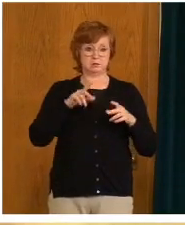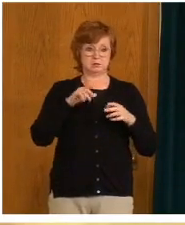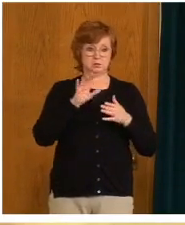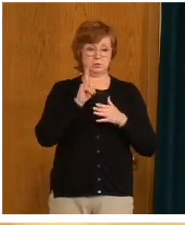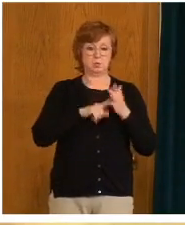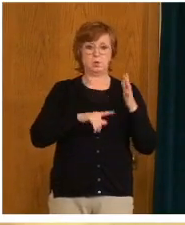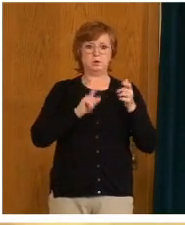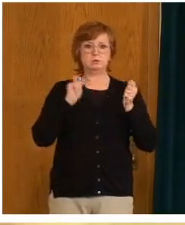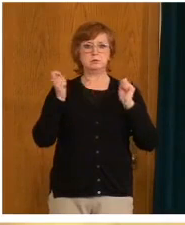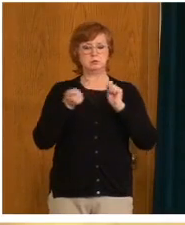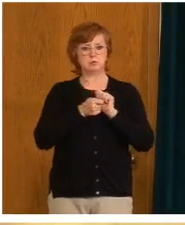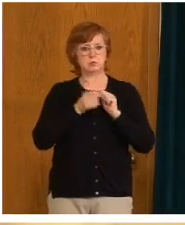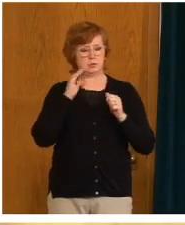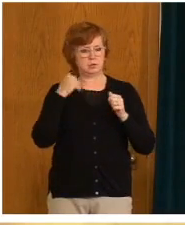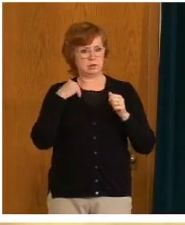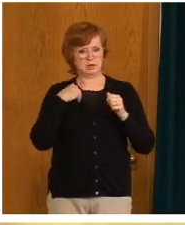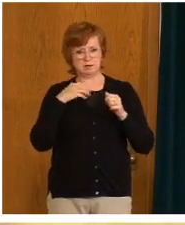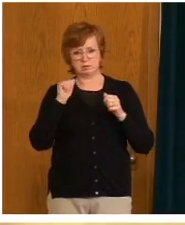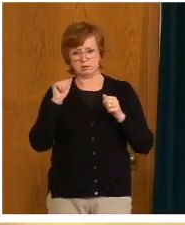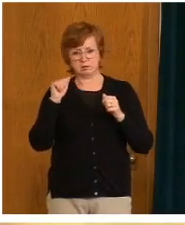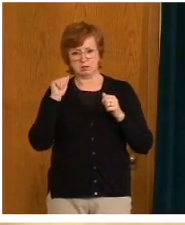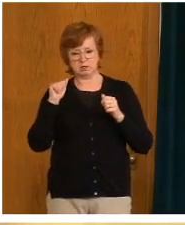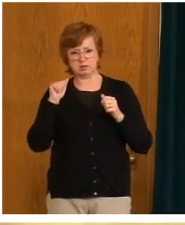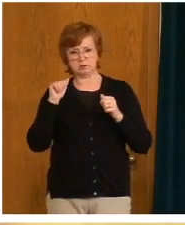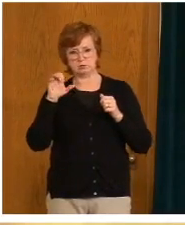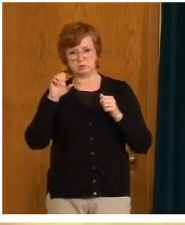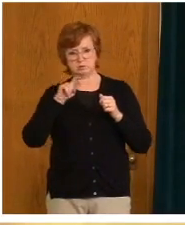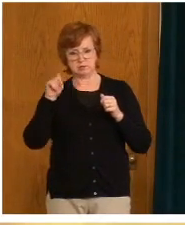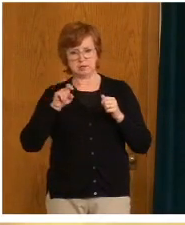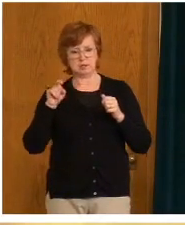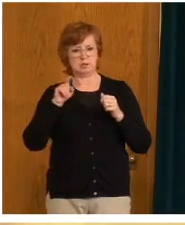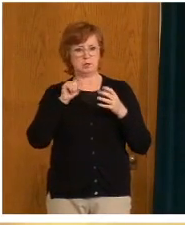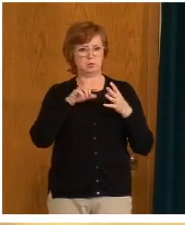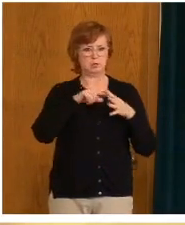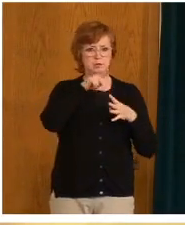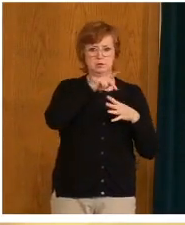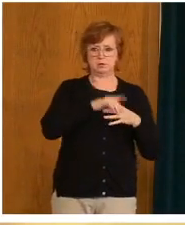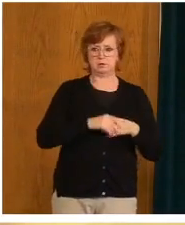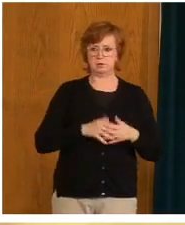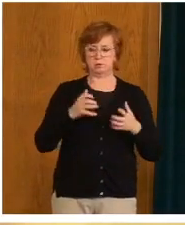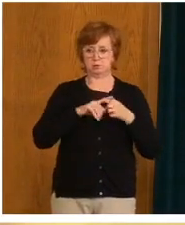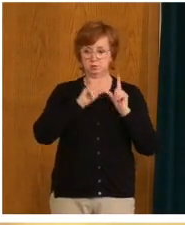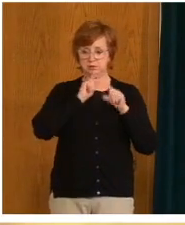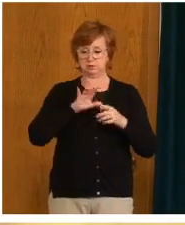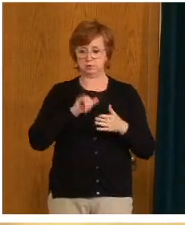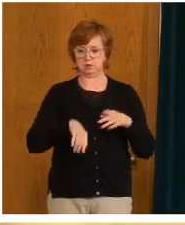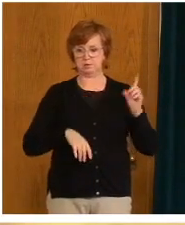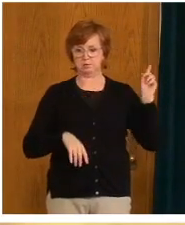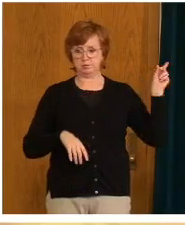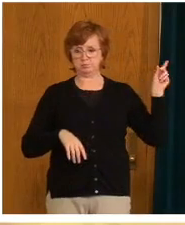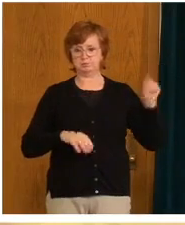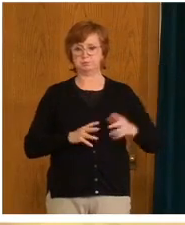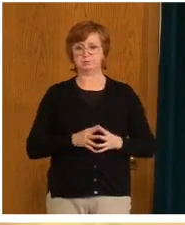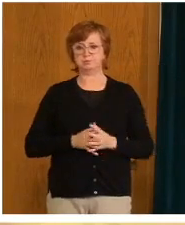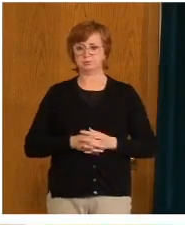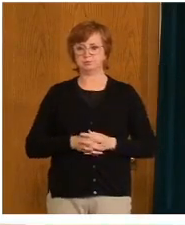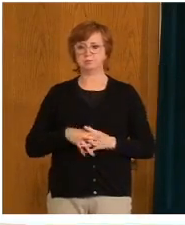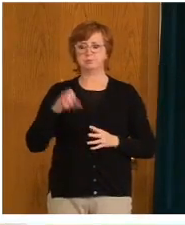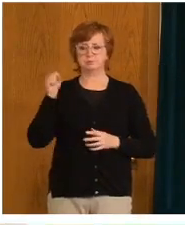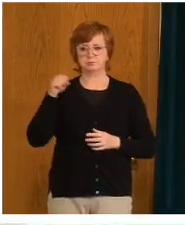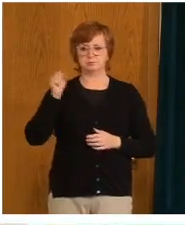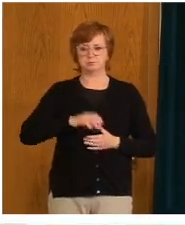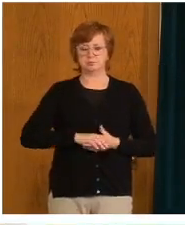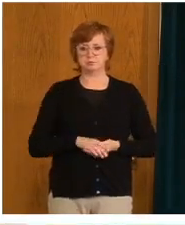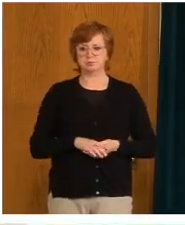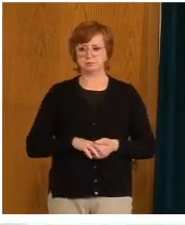what changed in the interim between those two? Dr. Shahab on second dose AstraZeneca, Pfizer. Yeah,